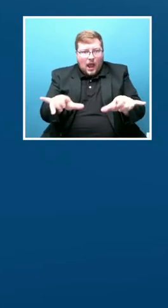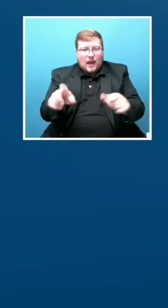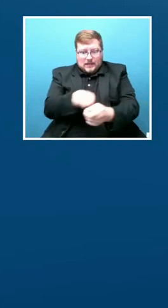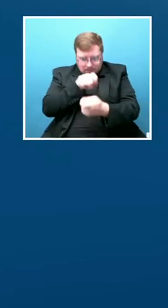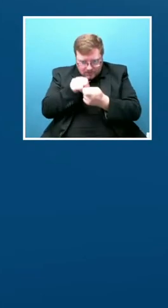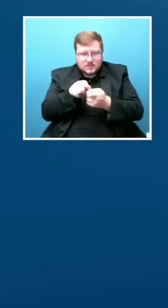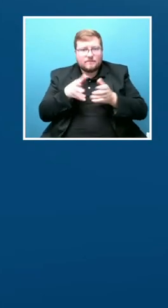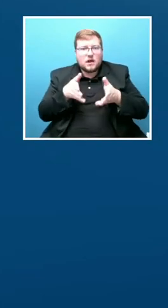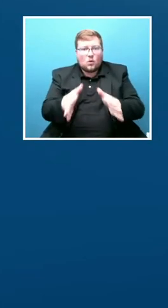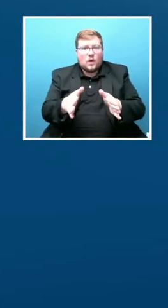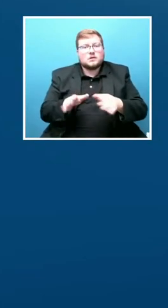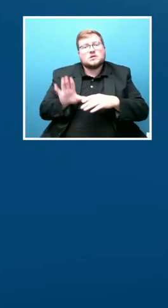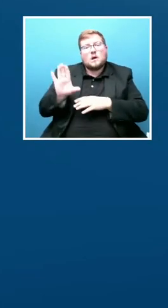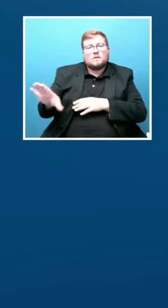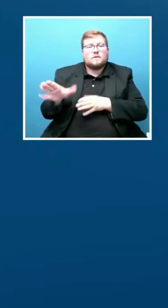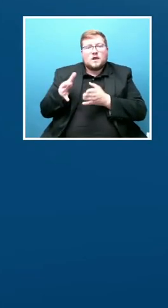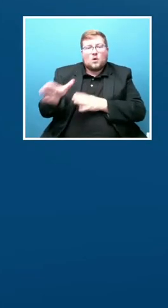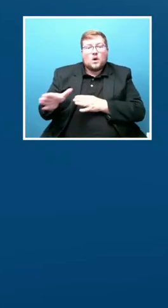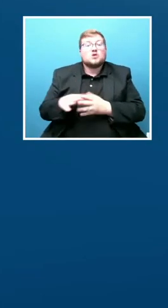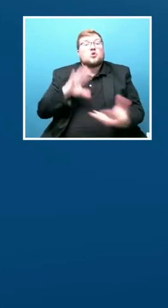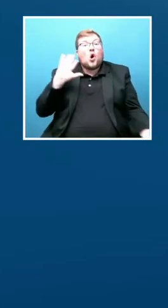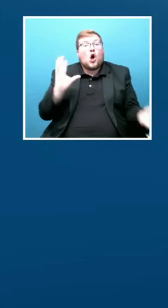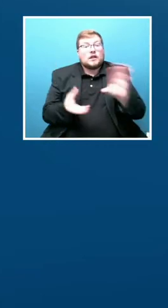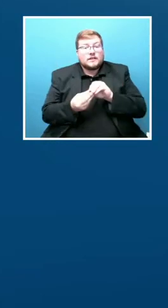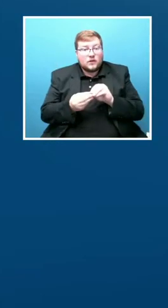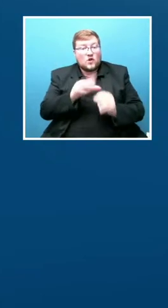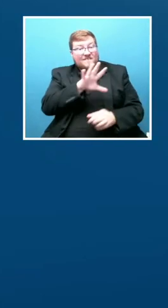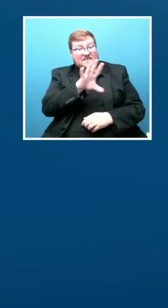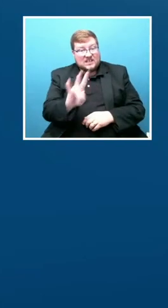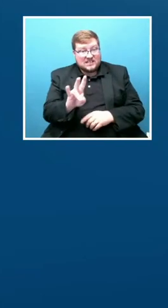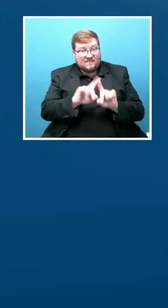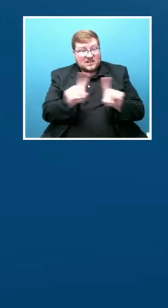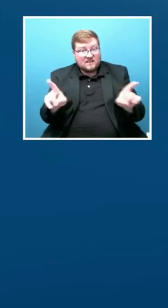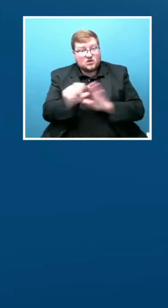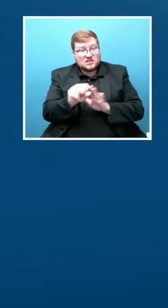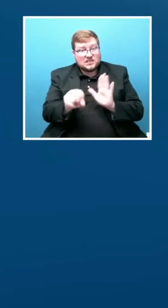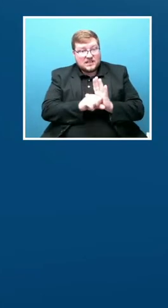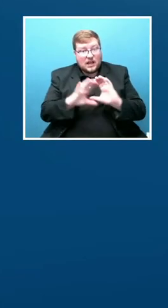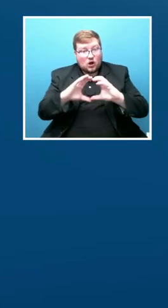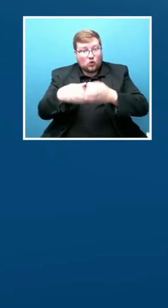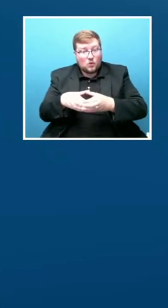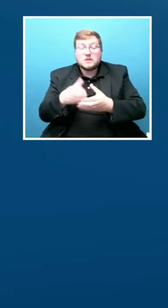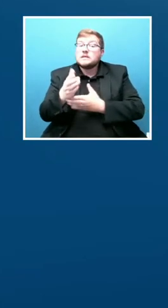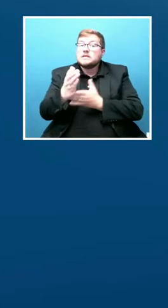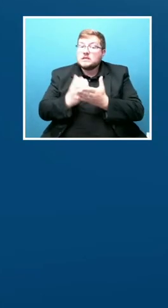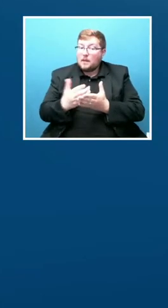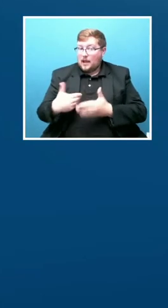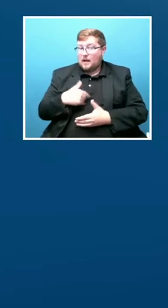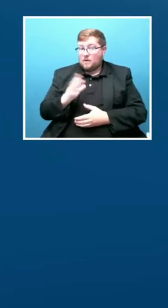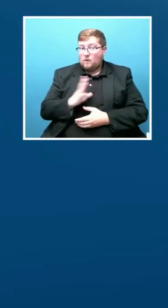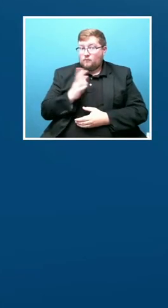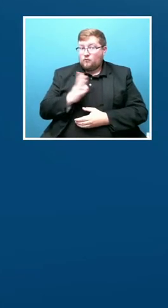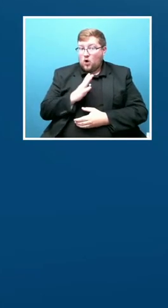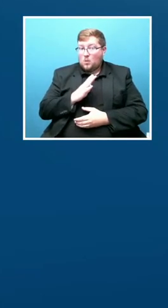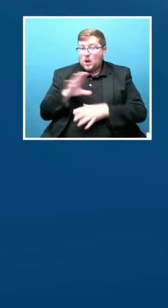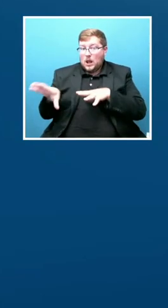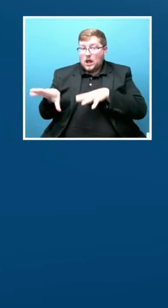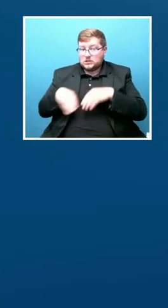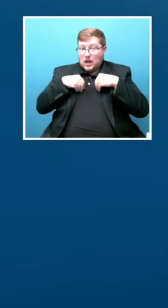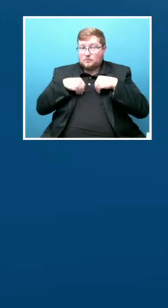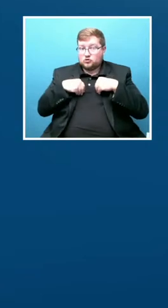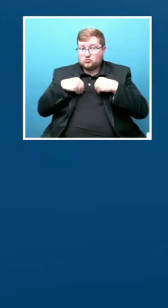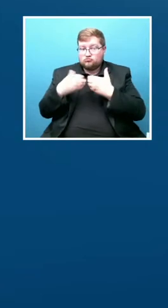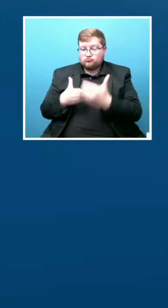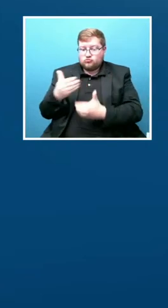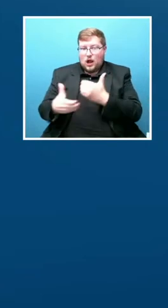way. So among our 57 state parties, some have a formal adoption process where they